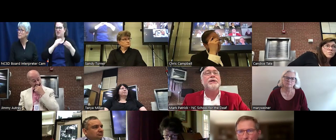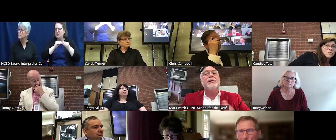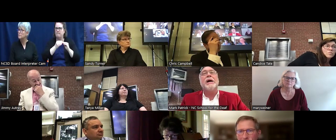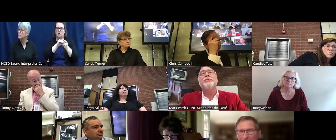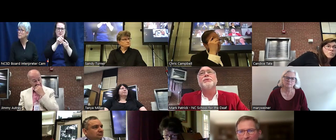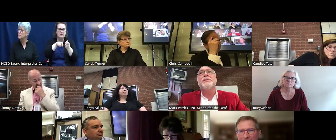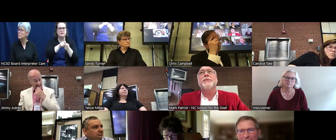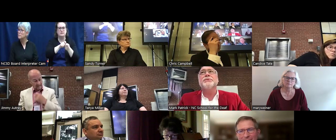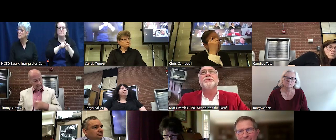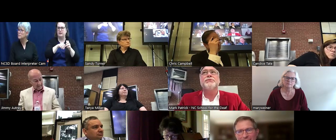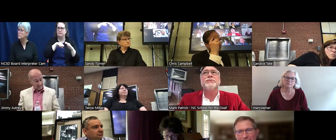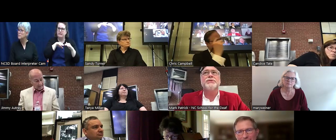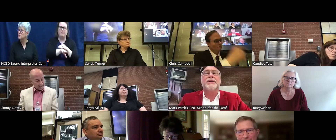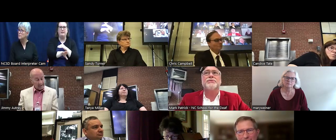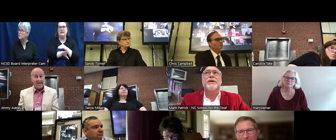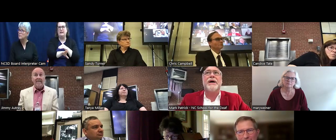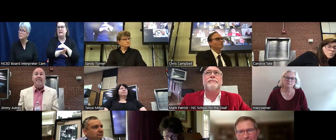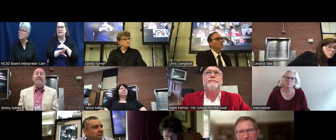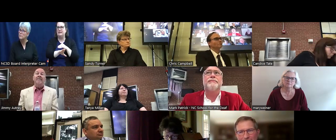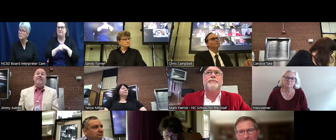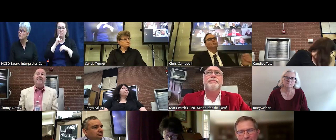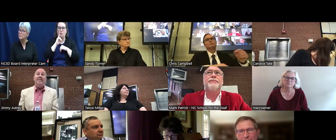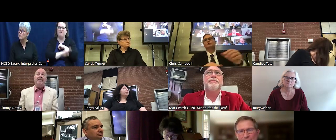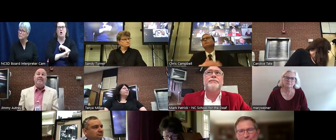students, I wouldn't be able to answer.